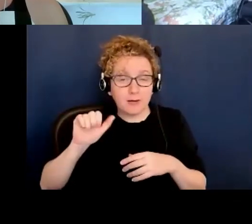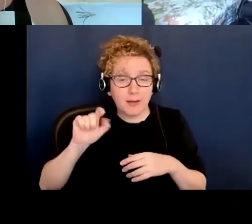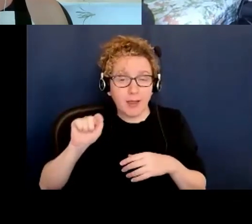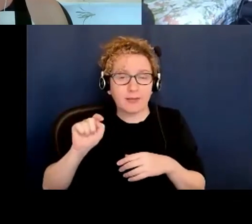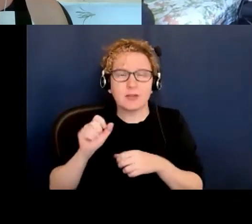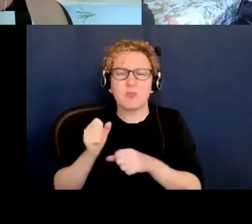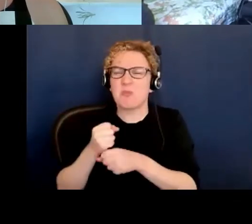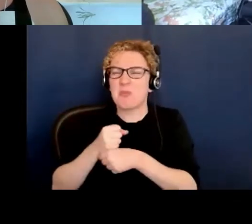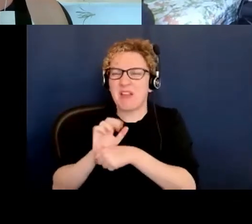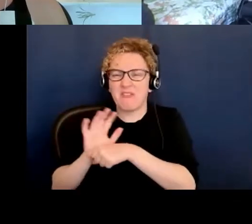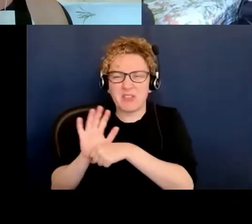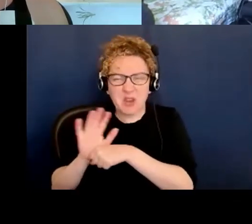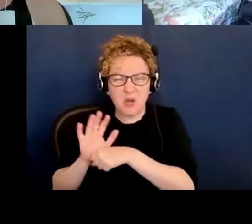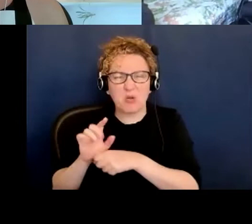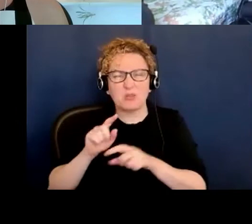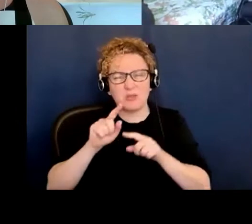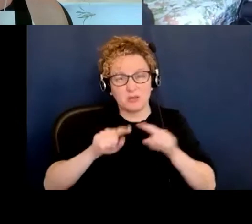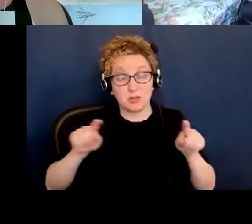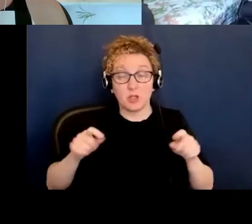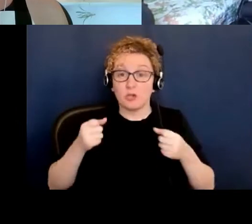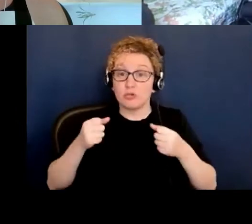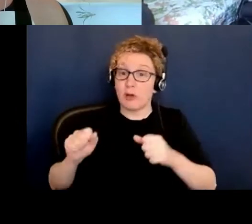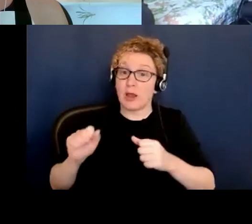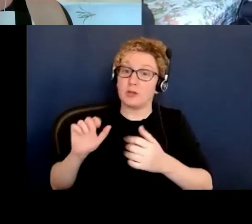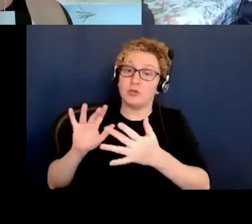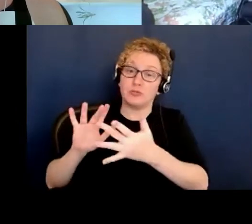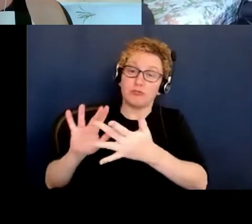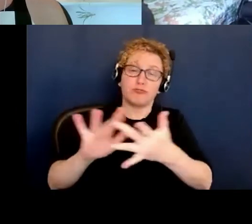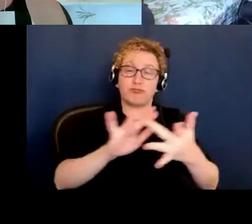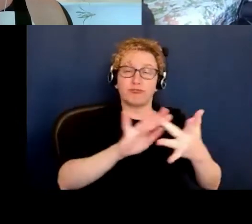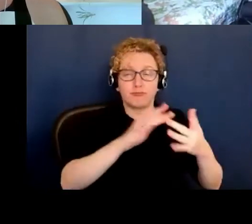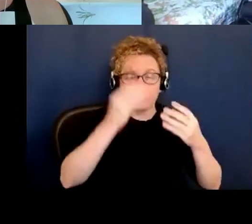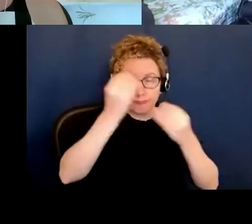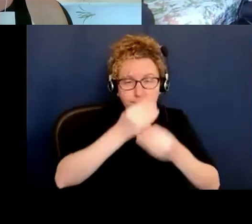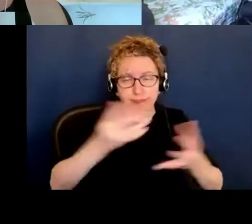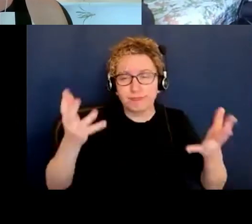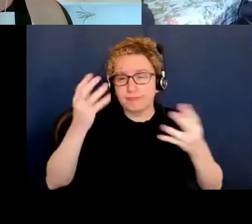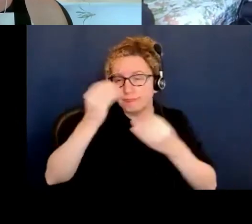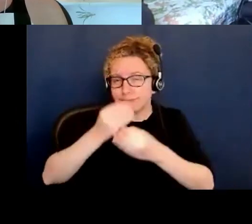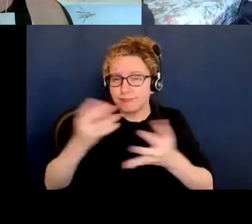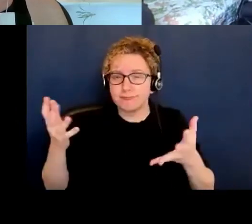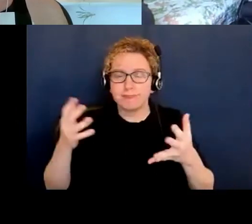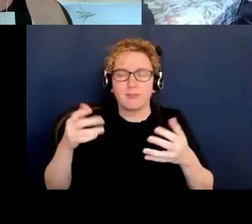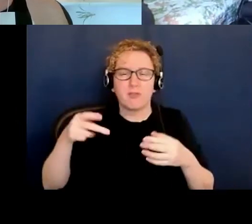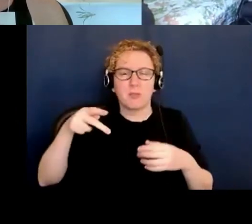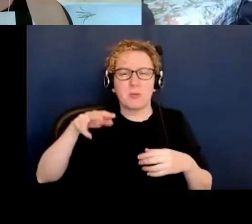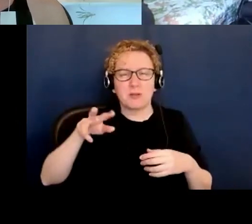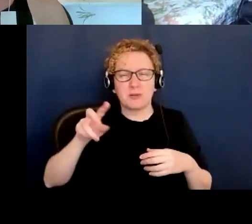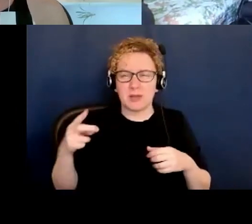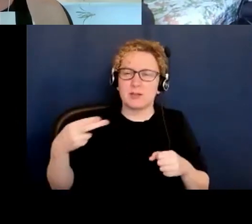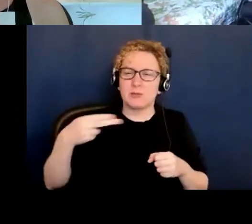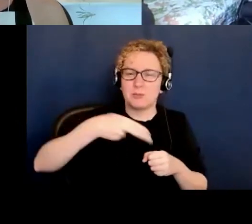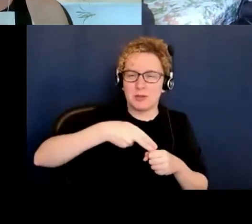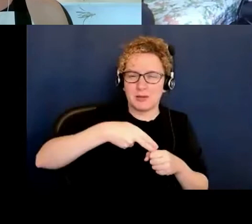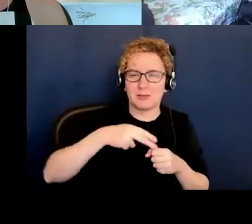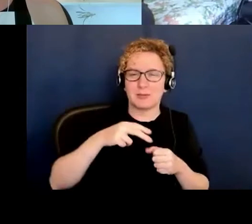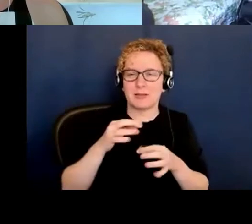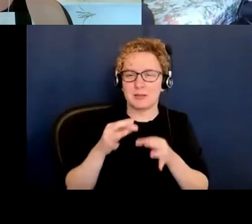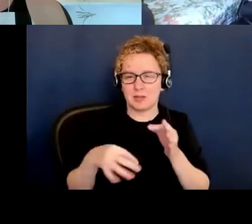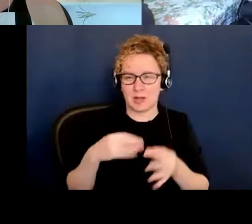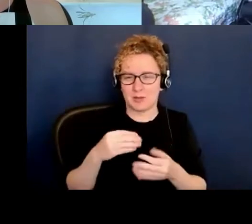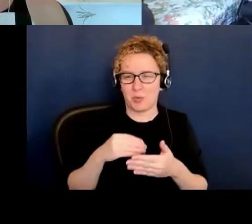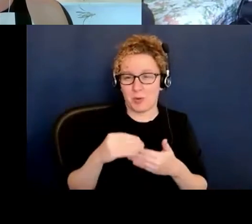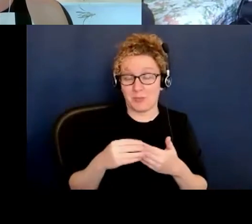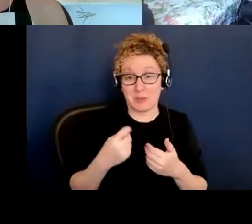us share the message and sharing our resources of people with disabilities participating in exchange programs. That